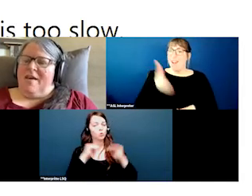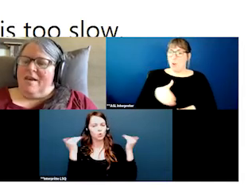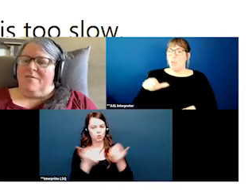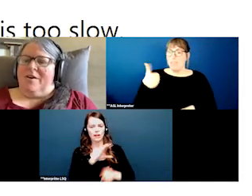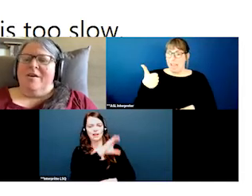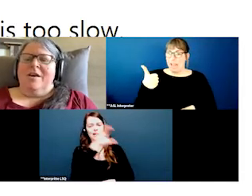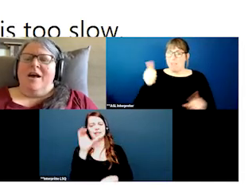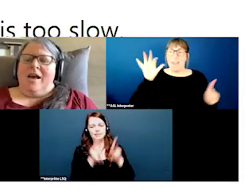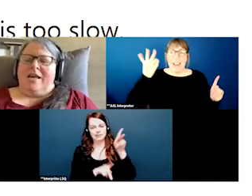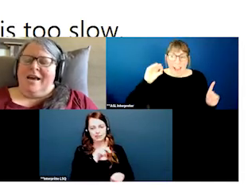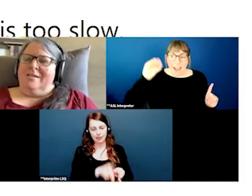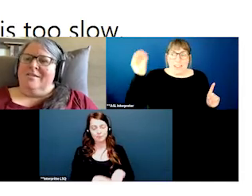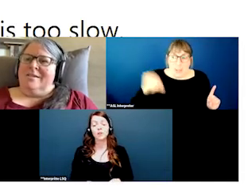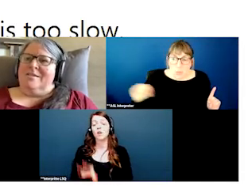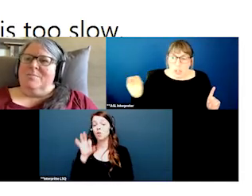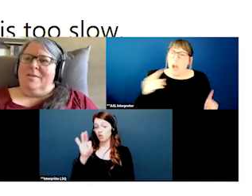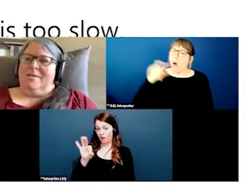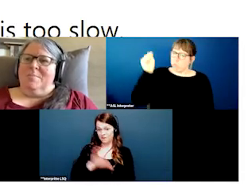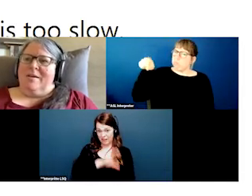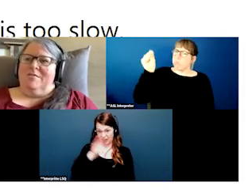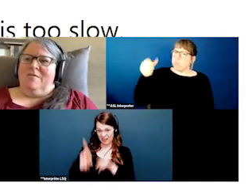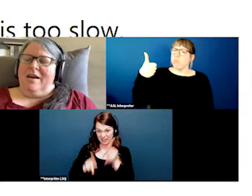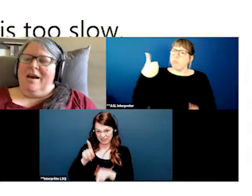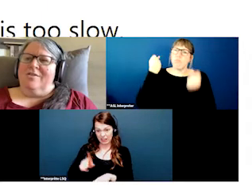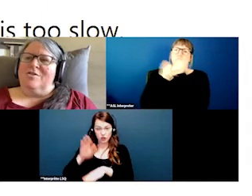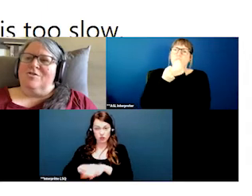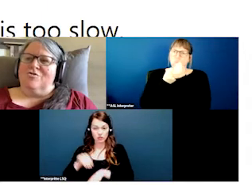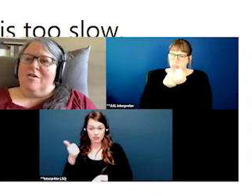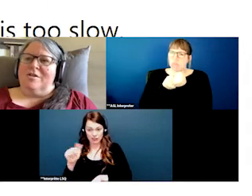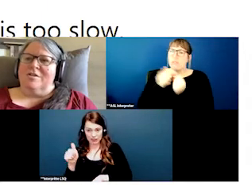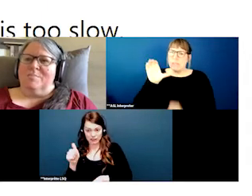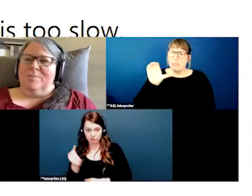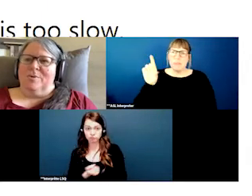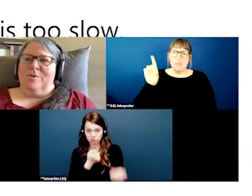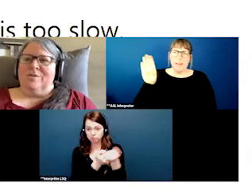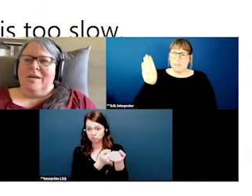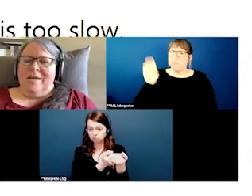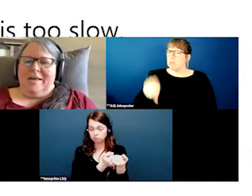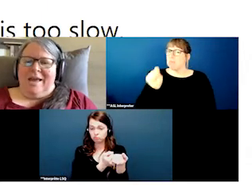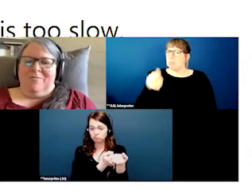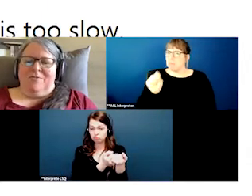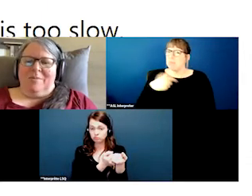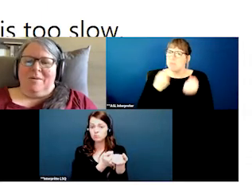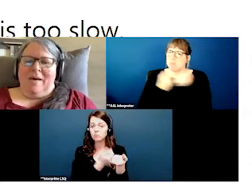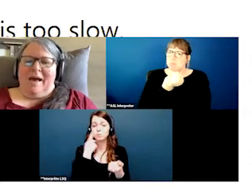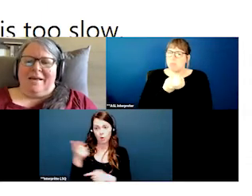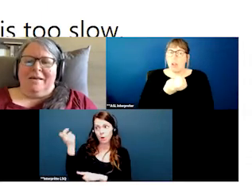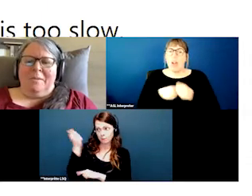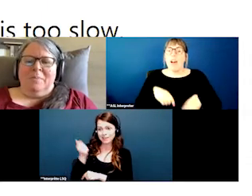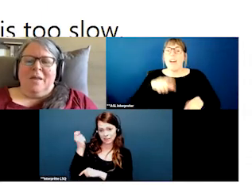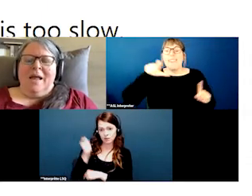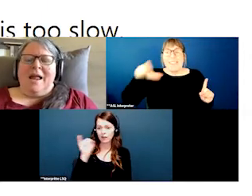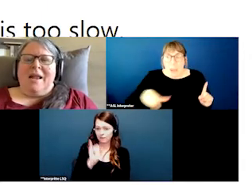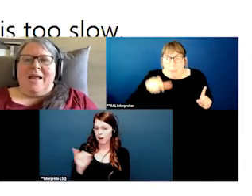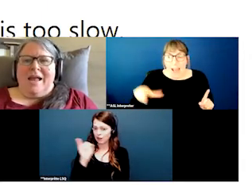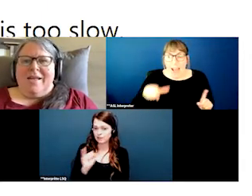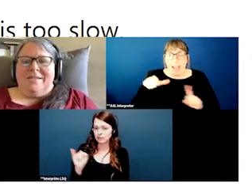Canadians favour a Canada Disability benefit, and that the strongest support came from Quebec.